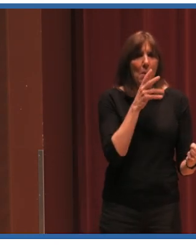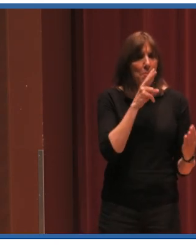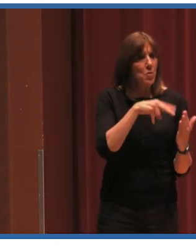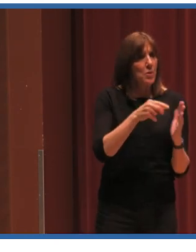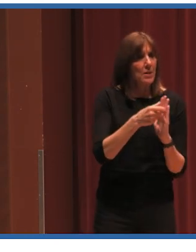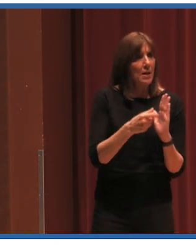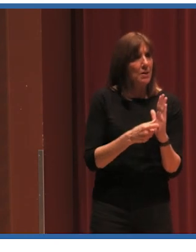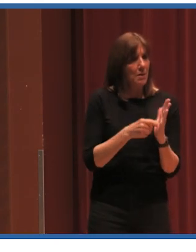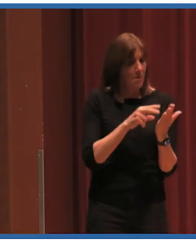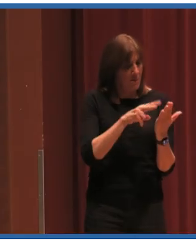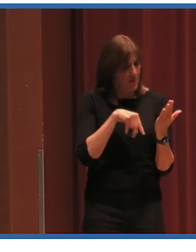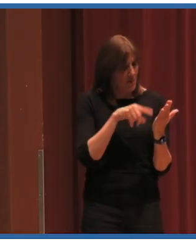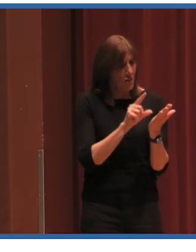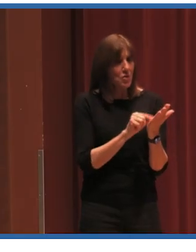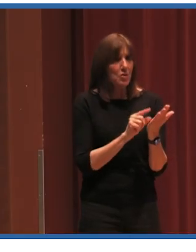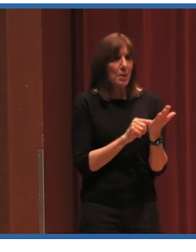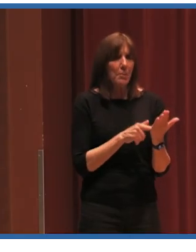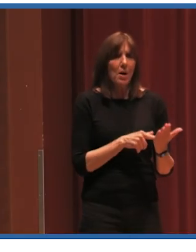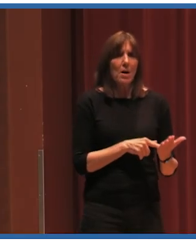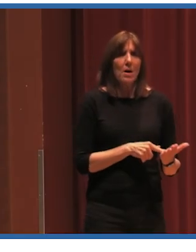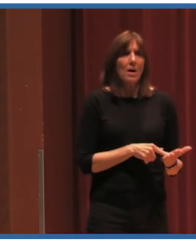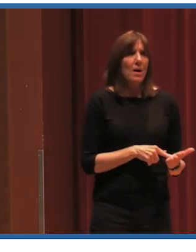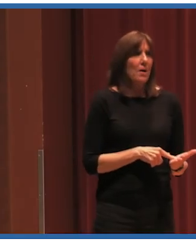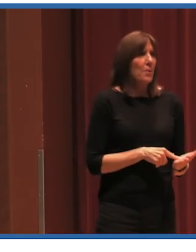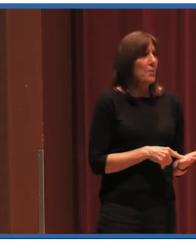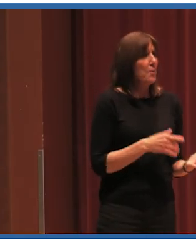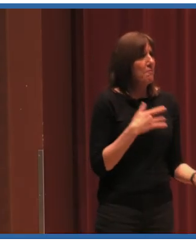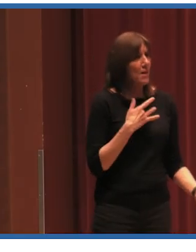how did I get this? Why did I deserve this?